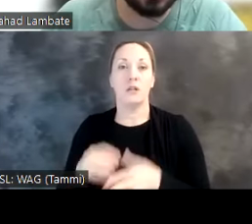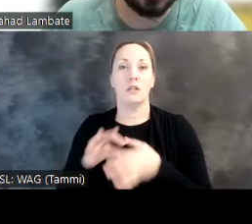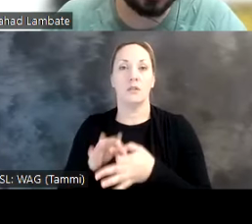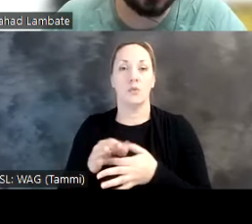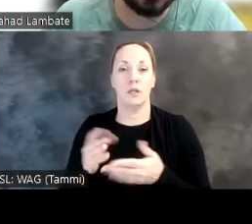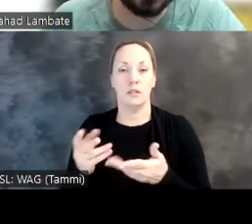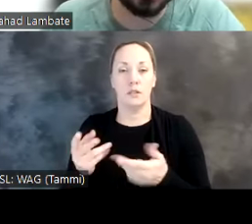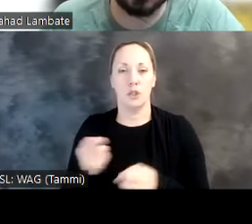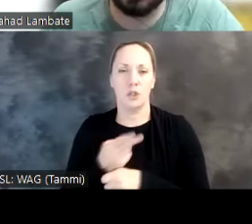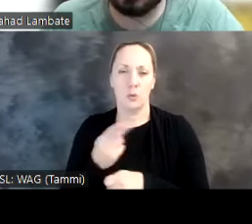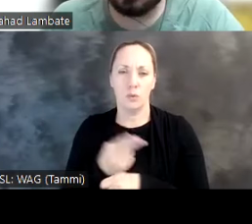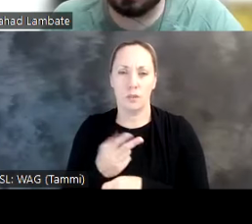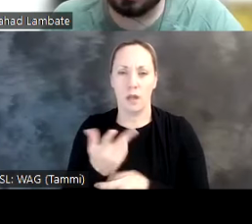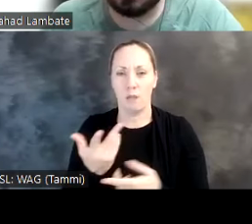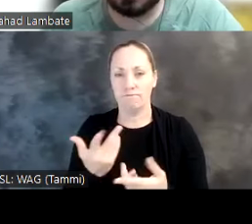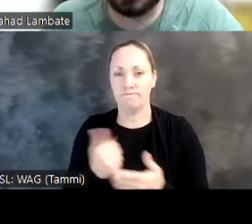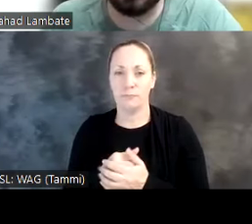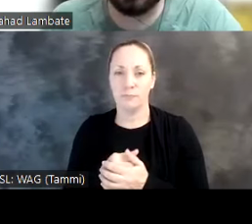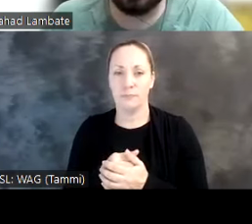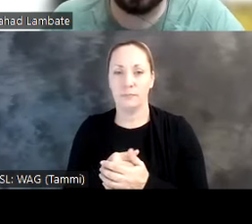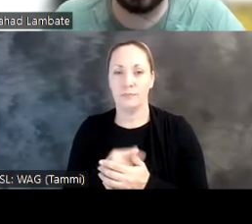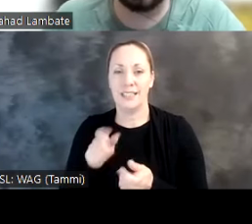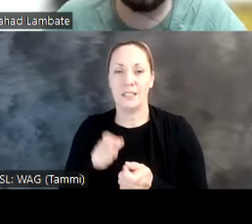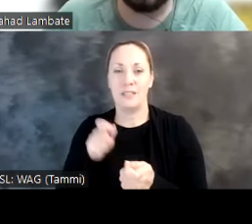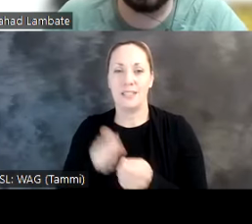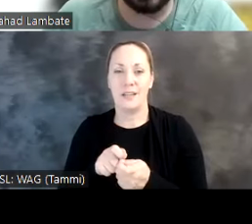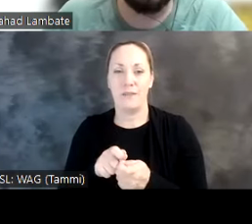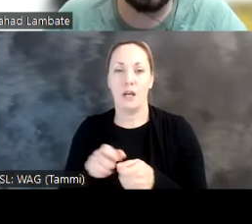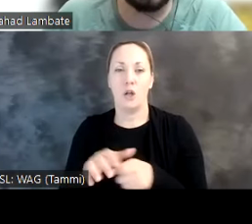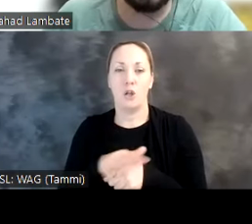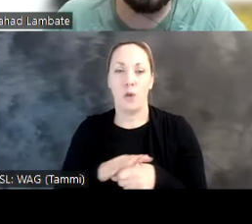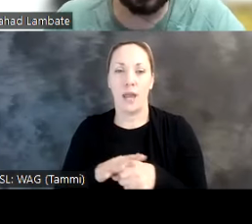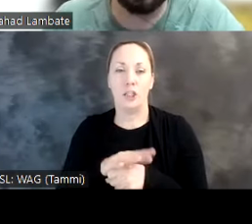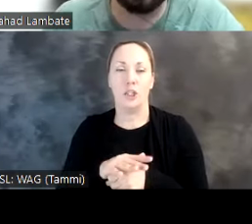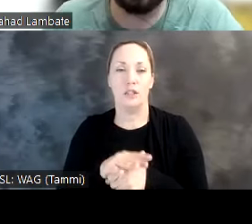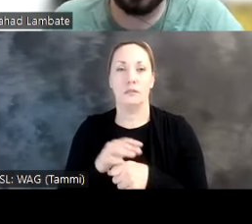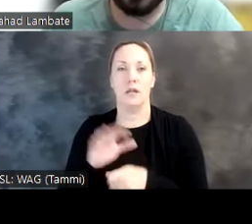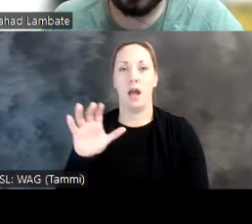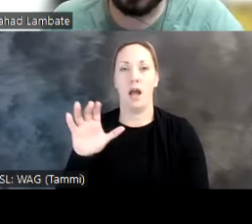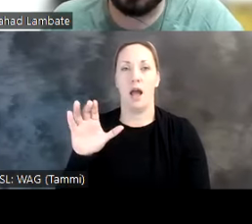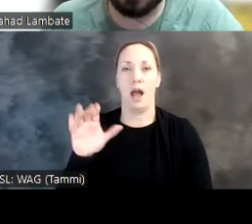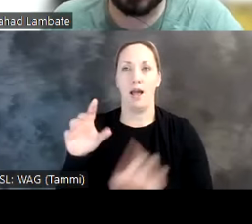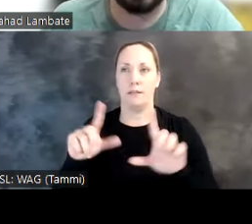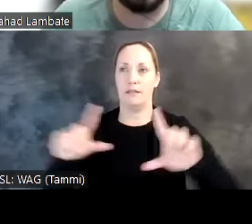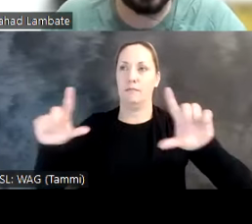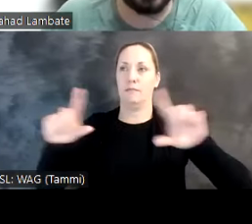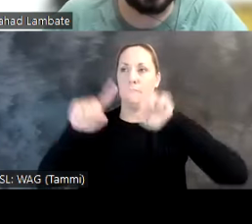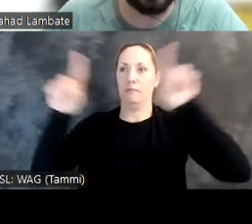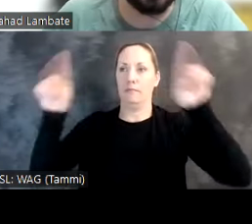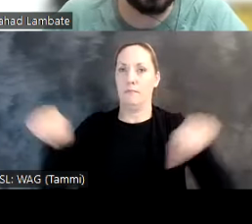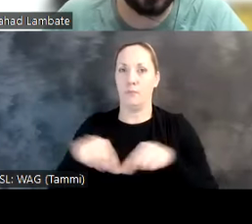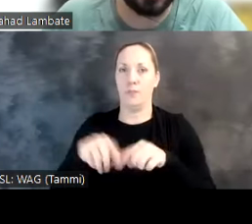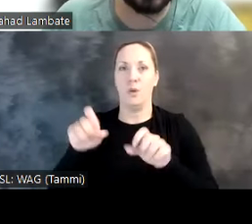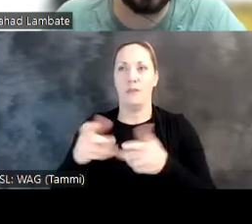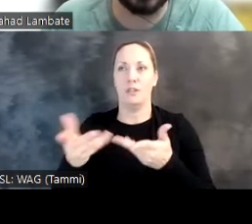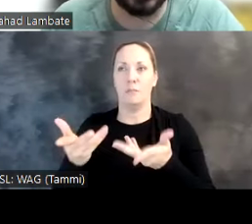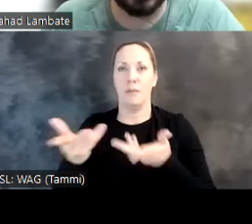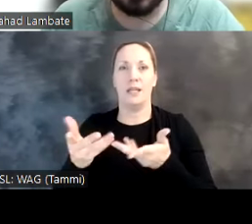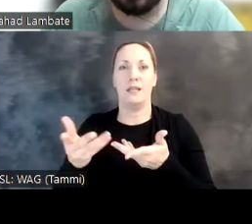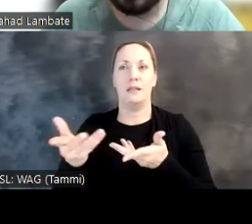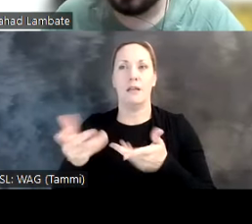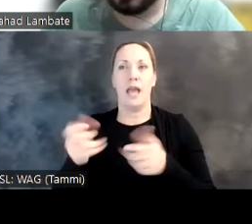canvases, so certain specific location on the canvas, you have to make it interactive. So as soon